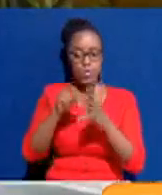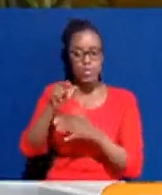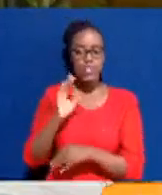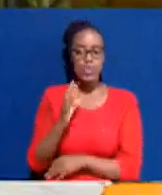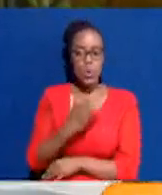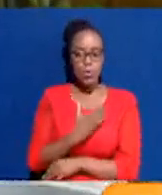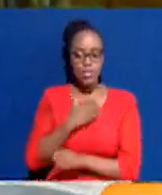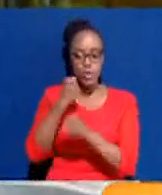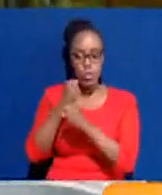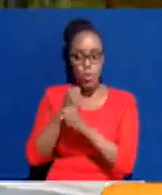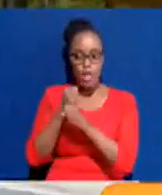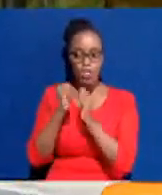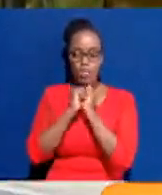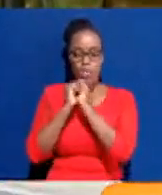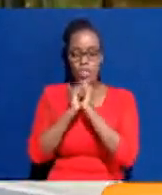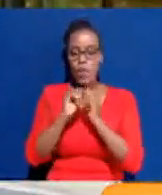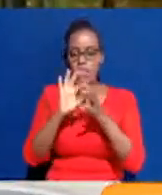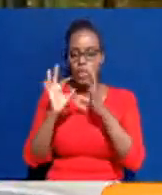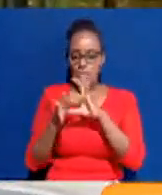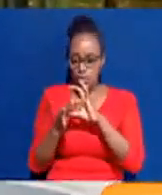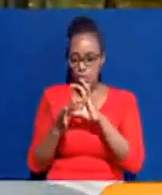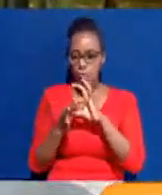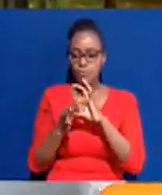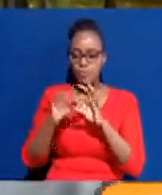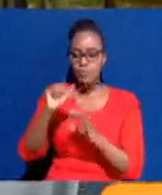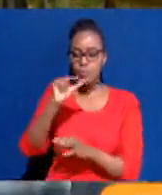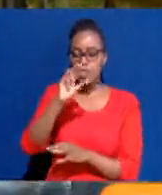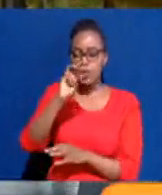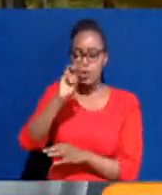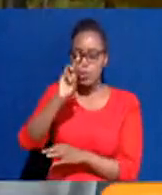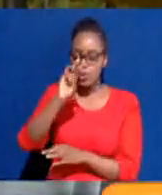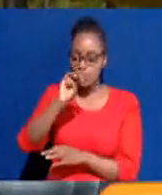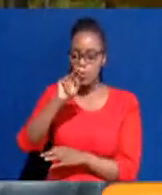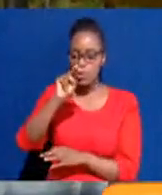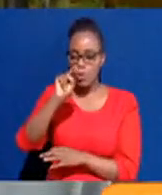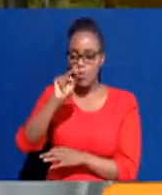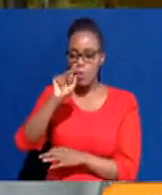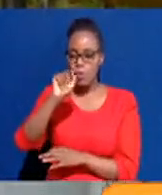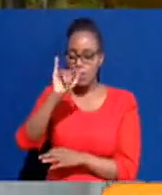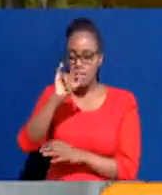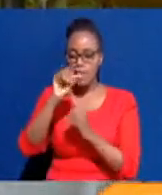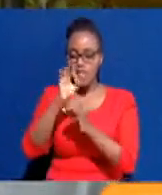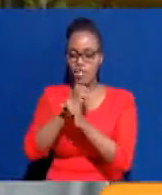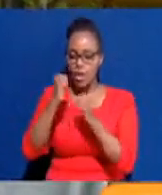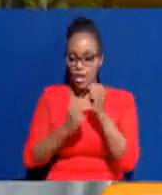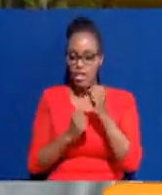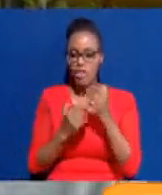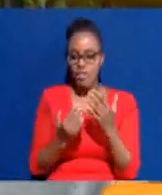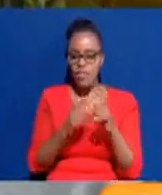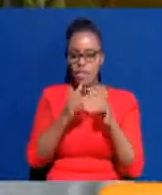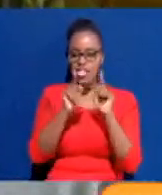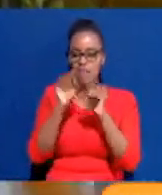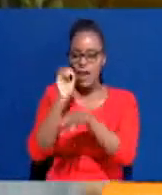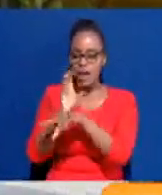committee works with the cooperative agronomist, and then if it's for harvesting, agronomists